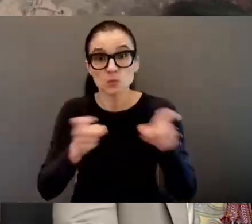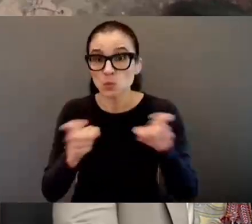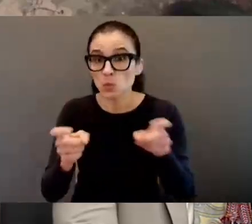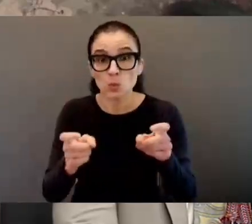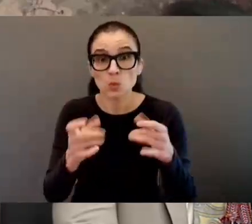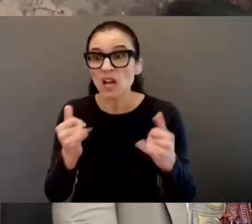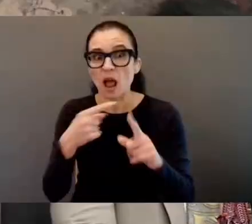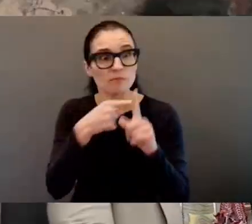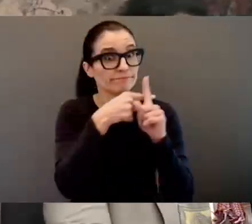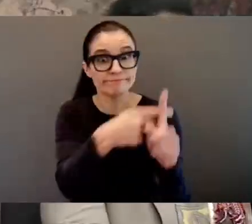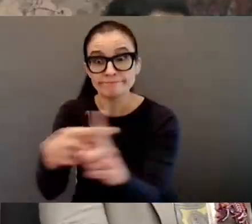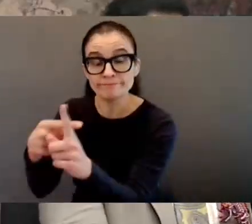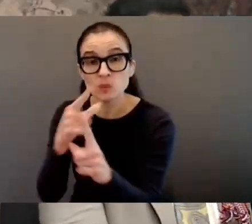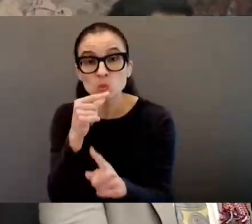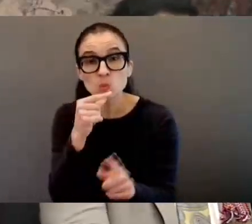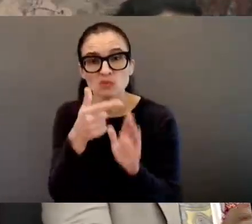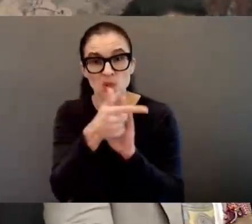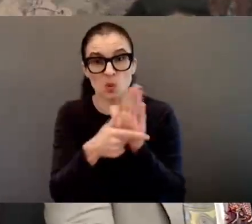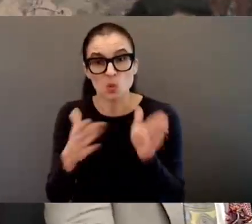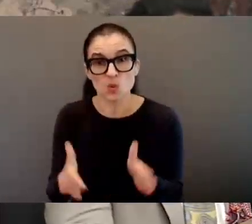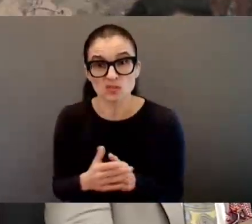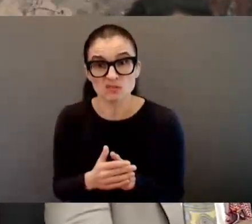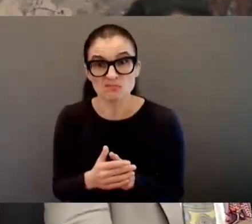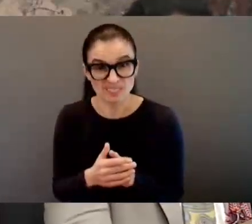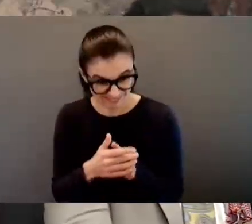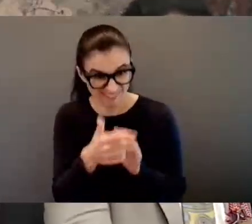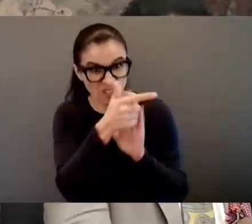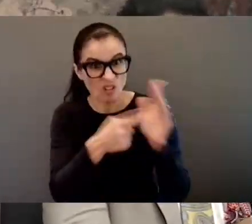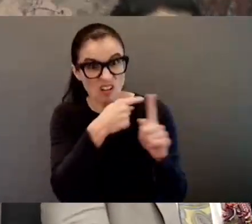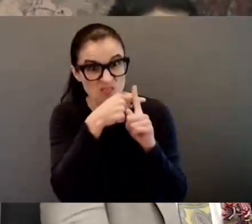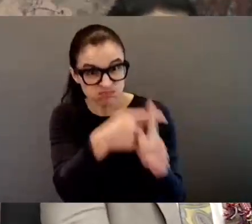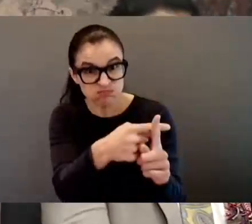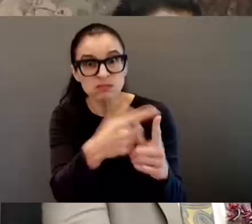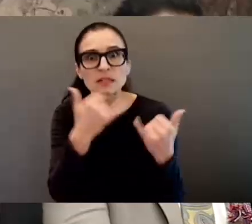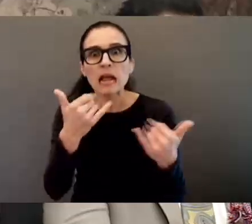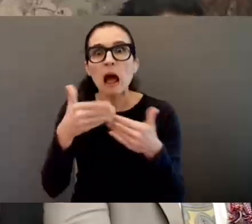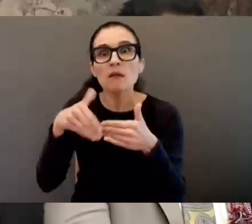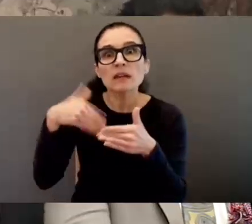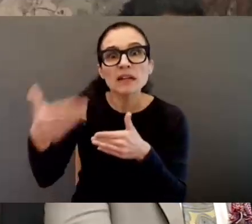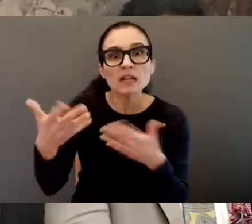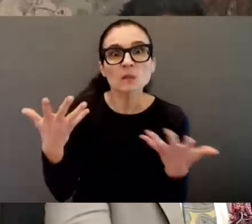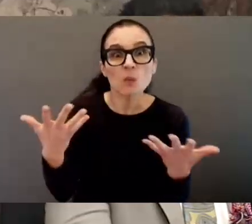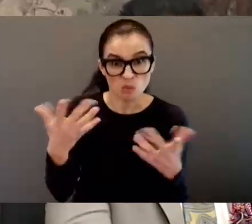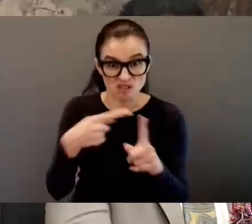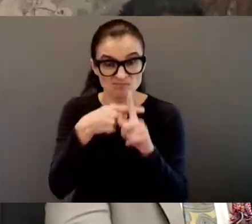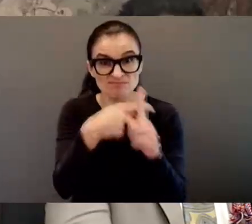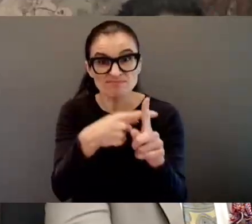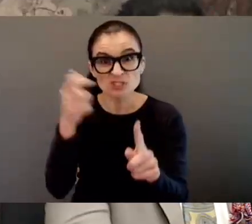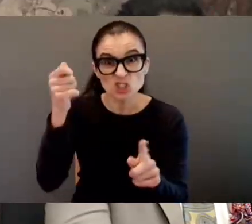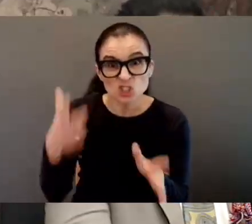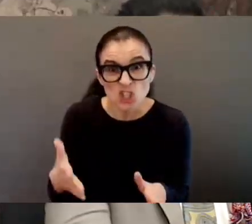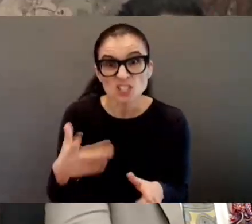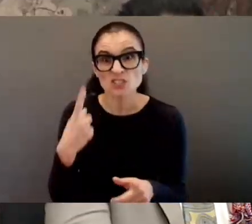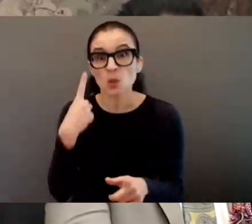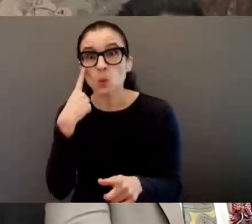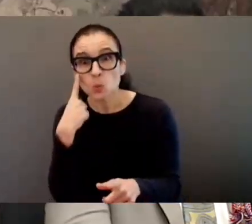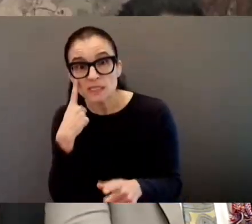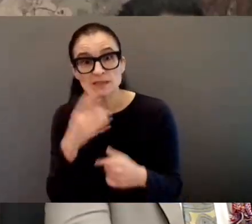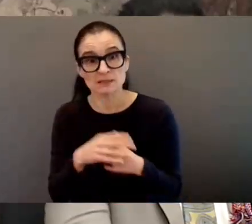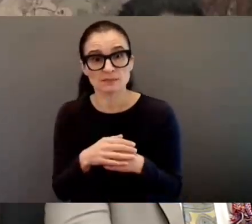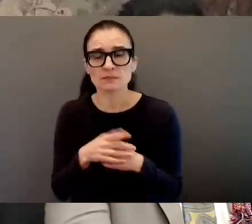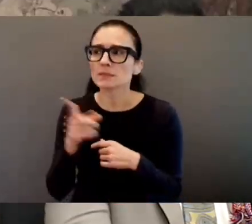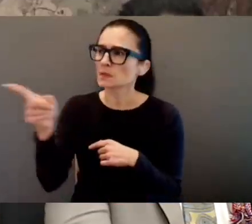witnesses are also being targeted. Can this minister tell this House with absolute certainty that no